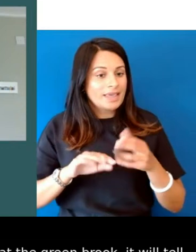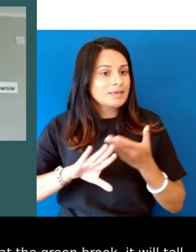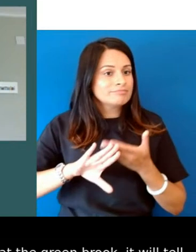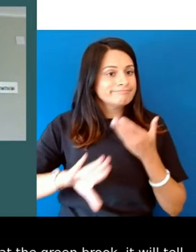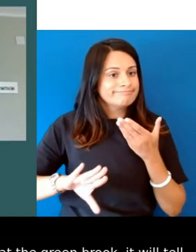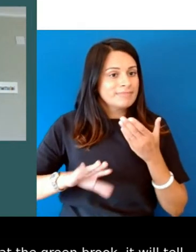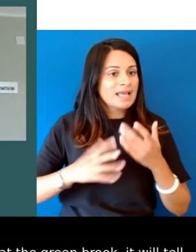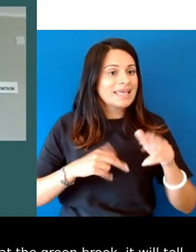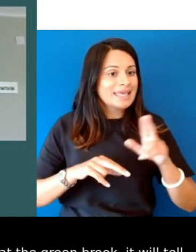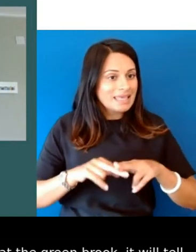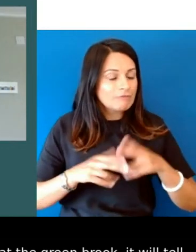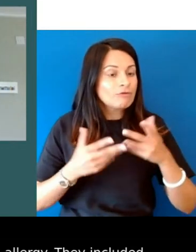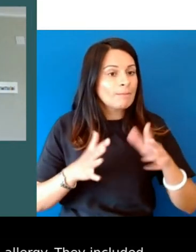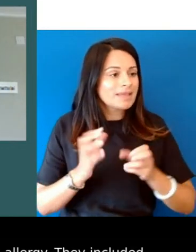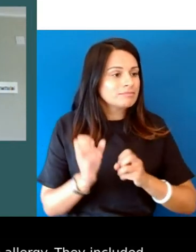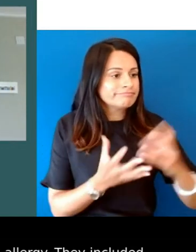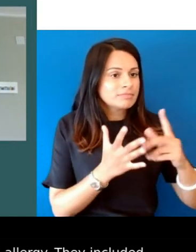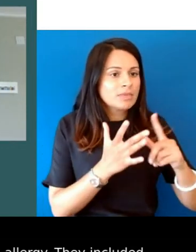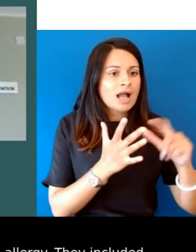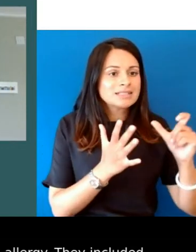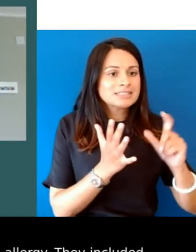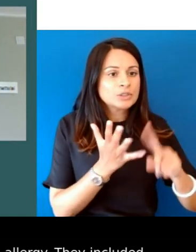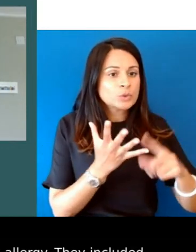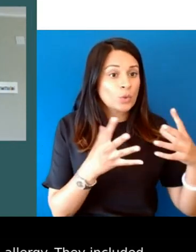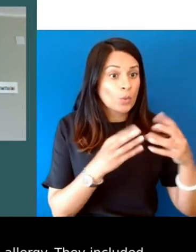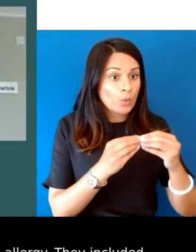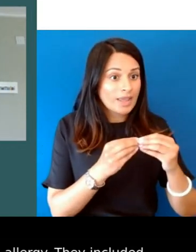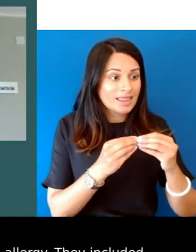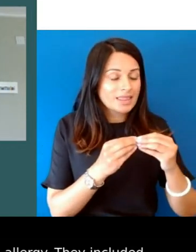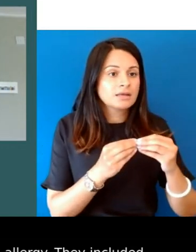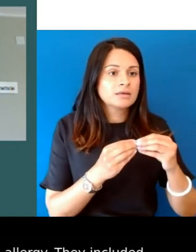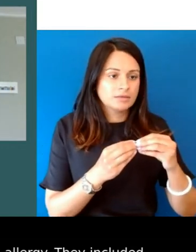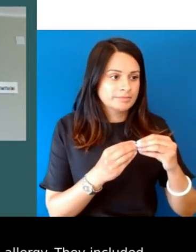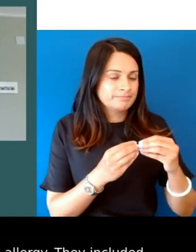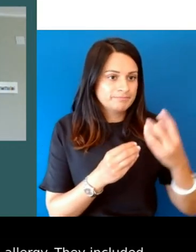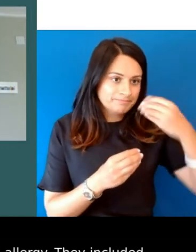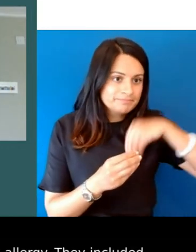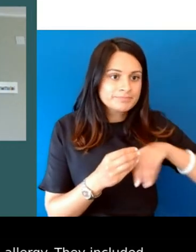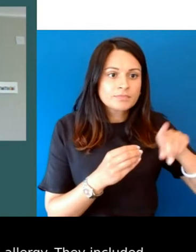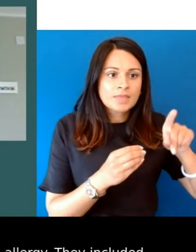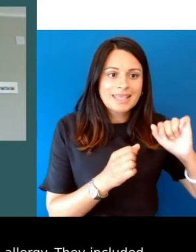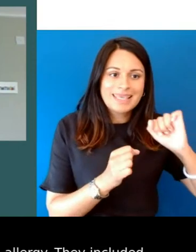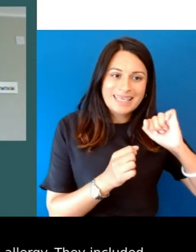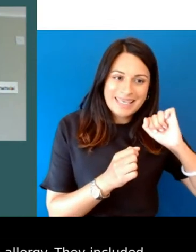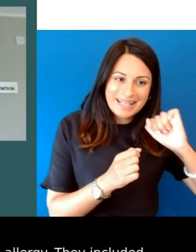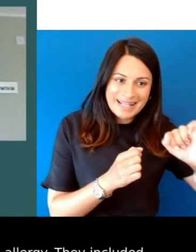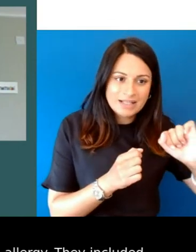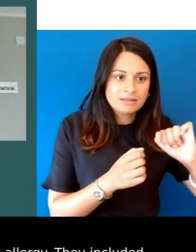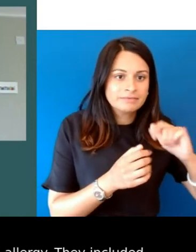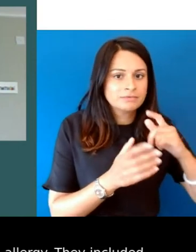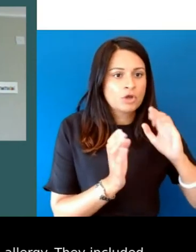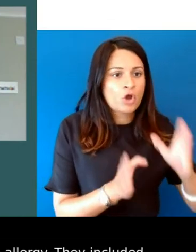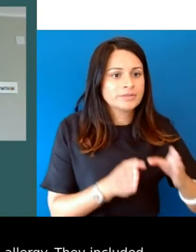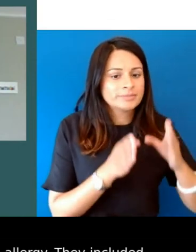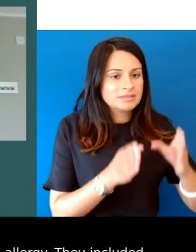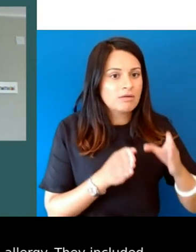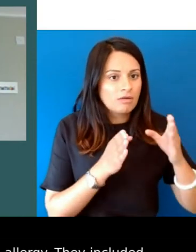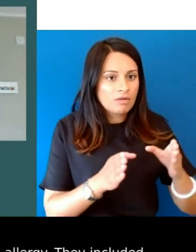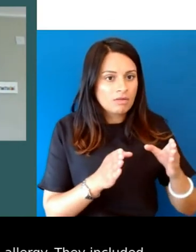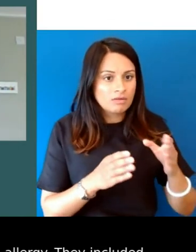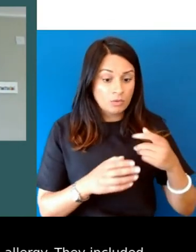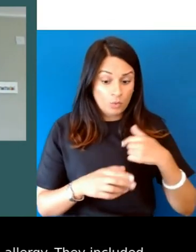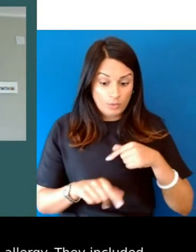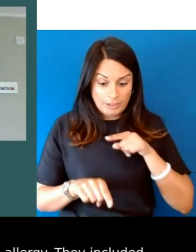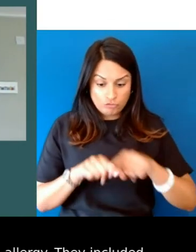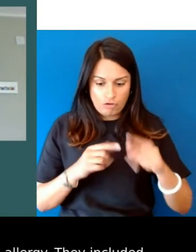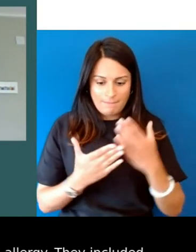really you know i've never seen anybody like that and everybody was absolutely fine so that's what i would try and reassure that we we do do it we've done it